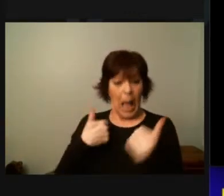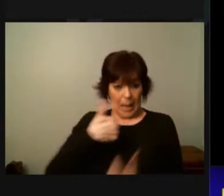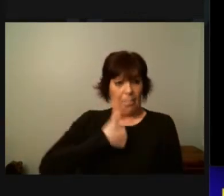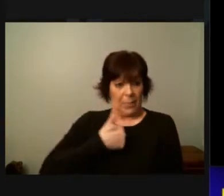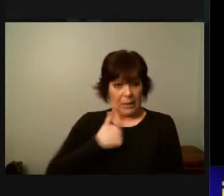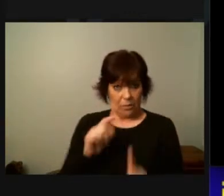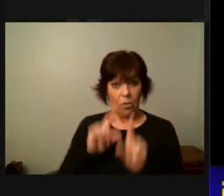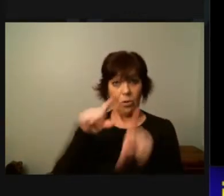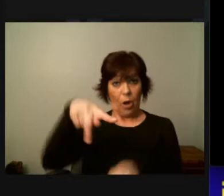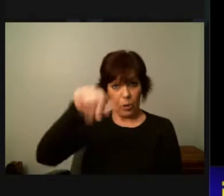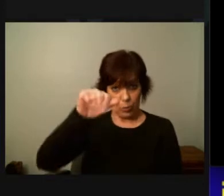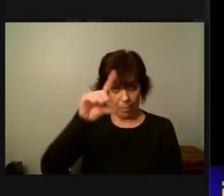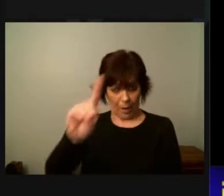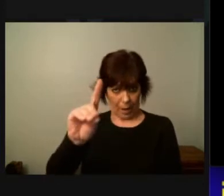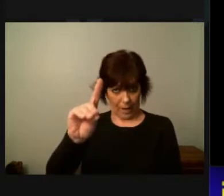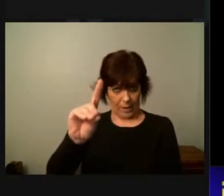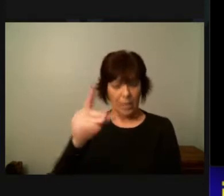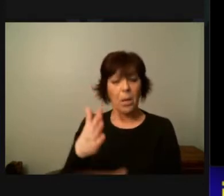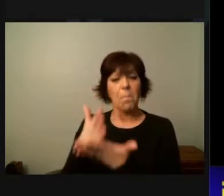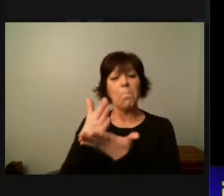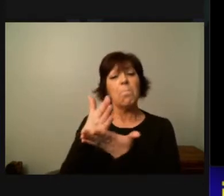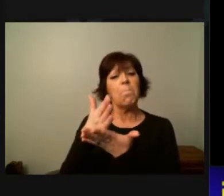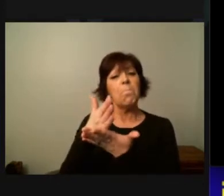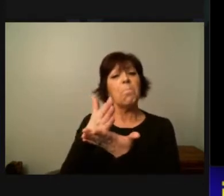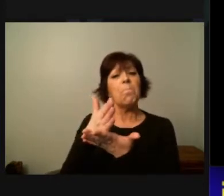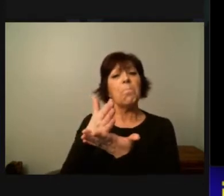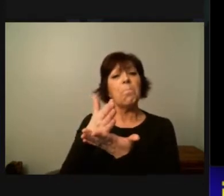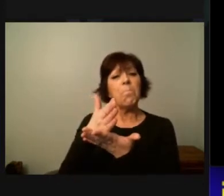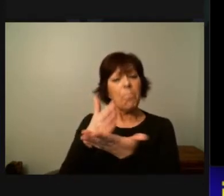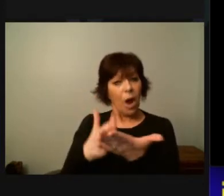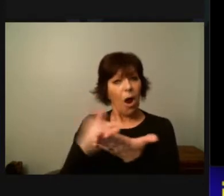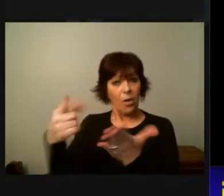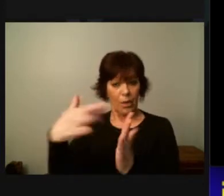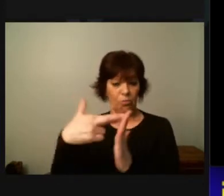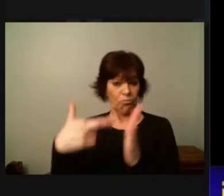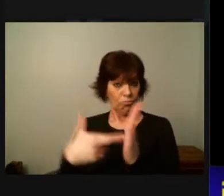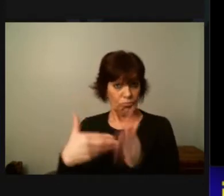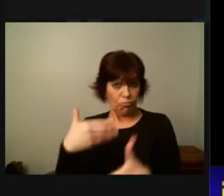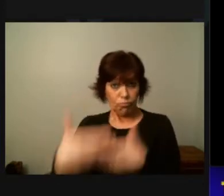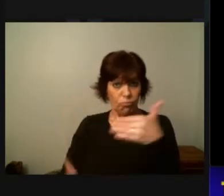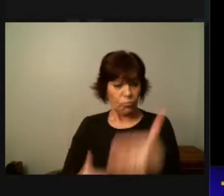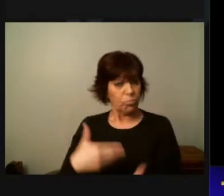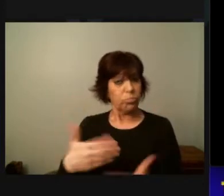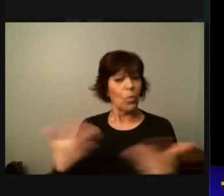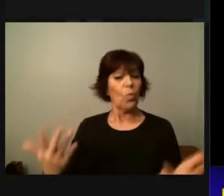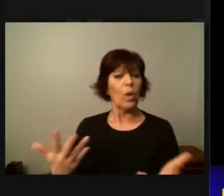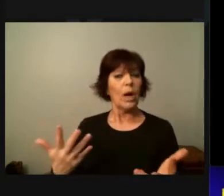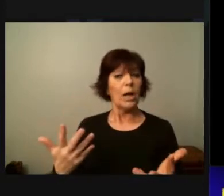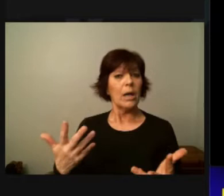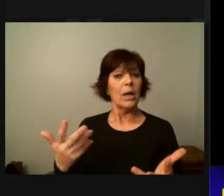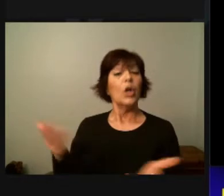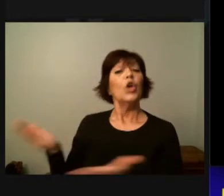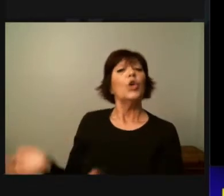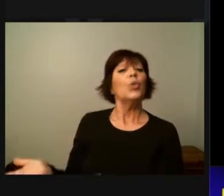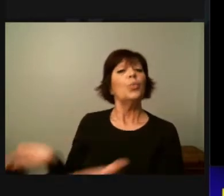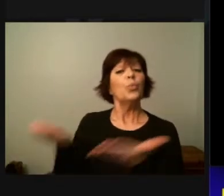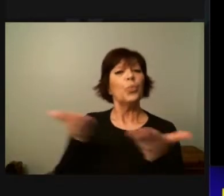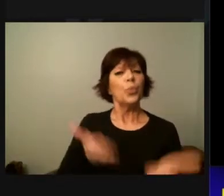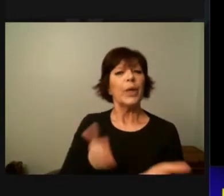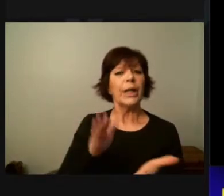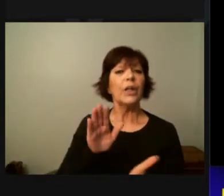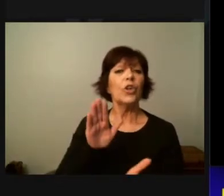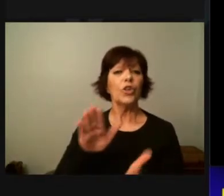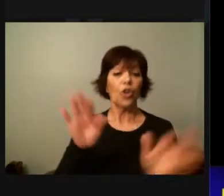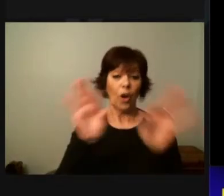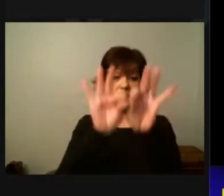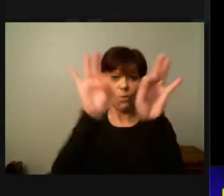pods, and part of the registration, you have to bring your registration